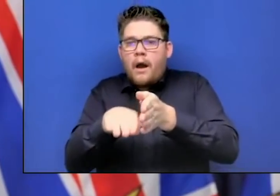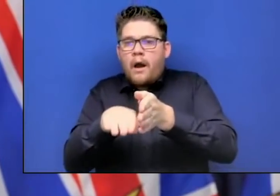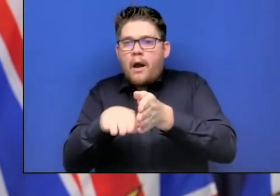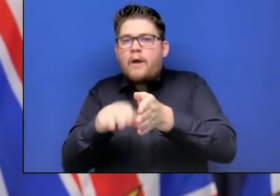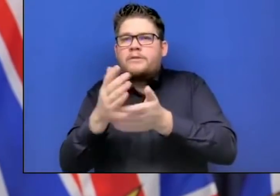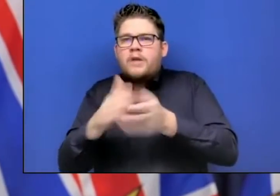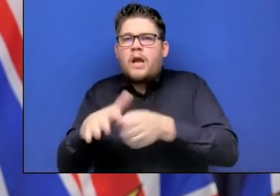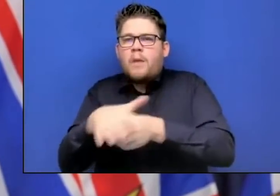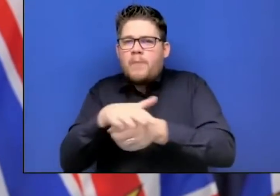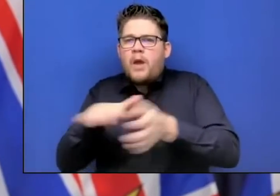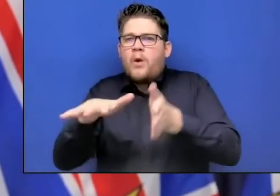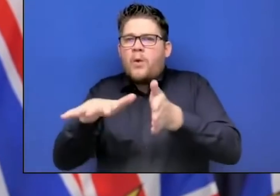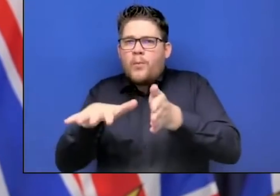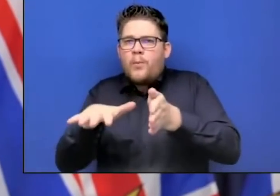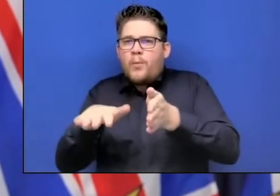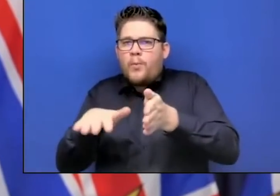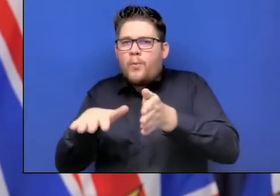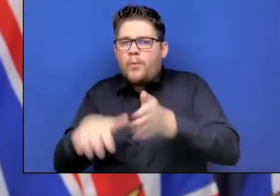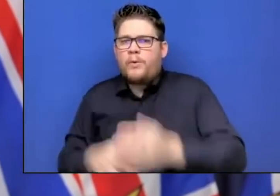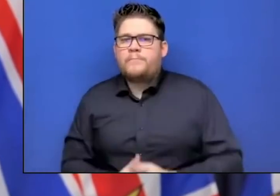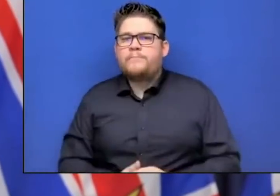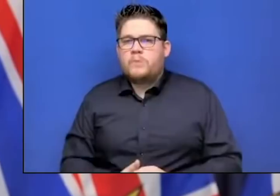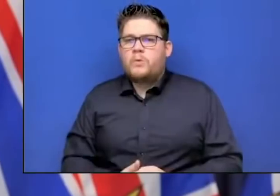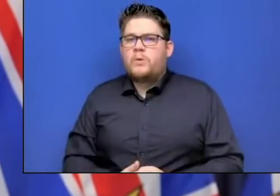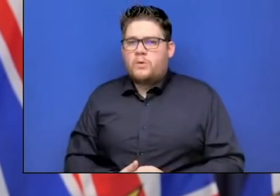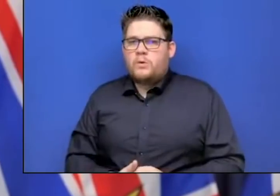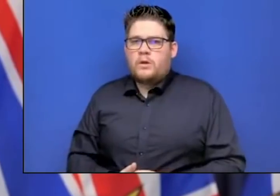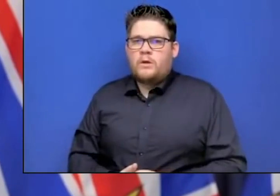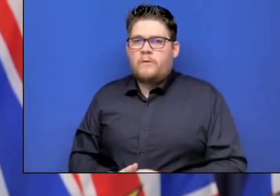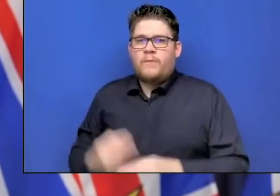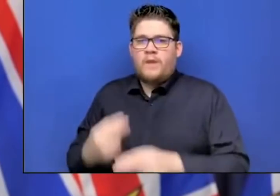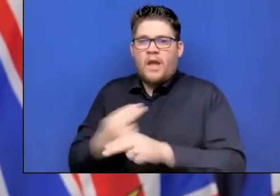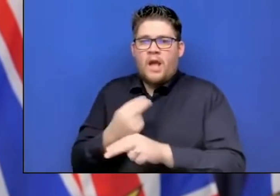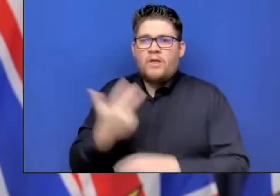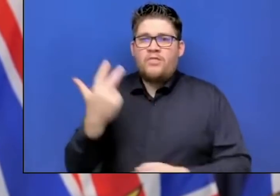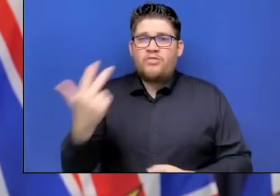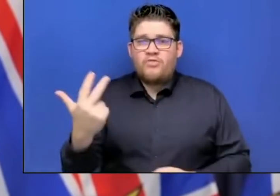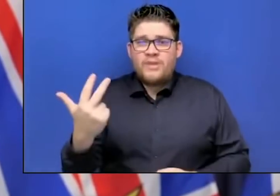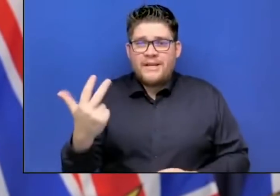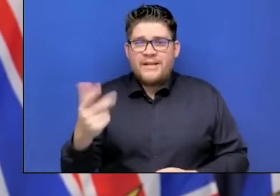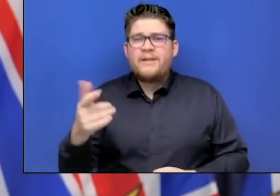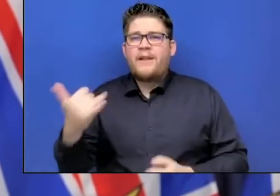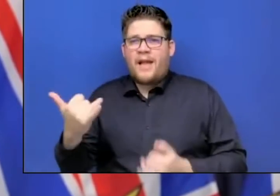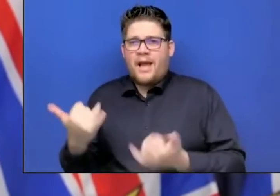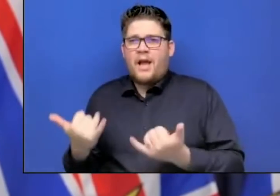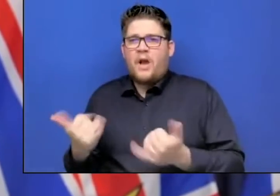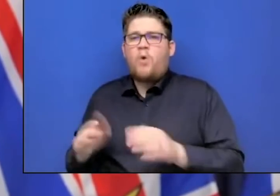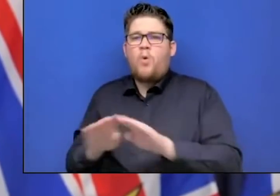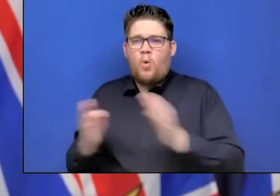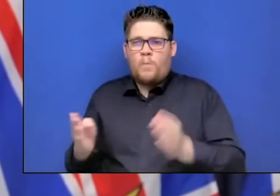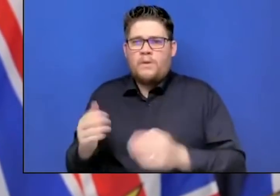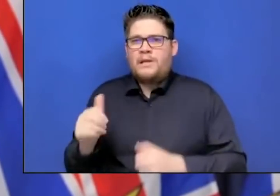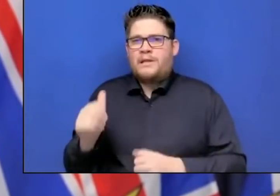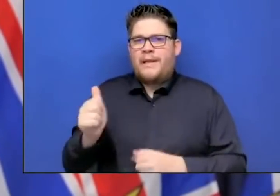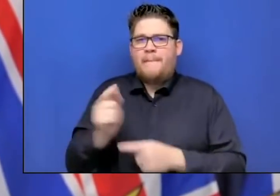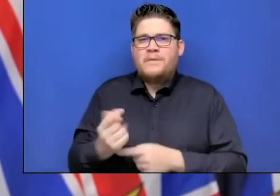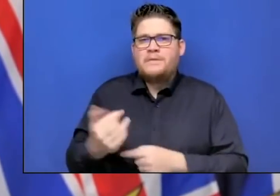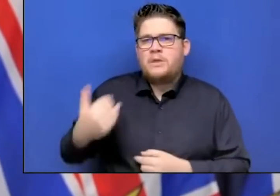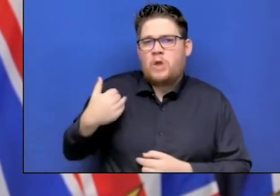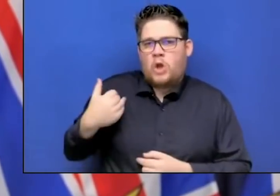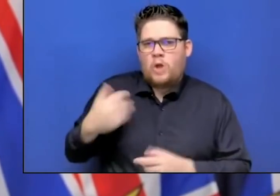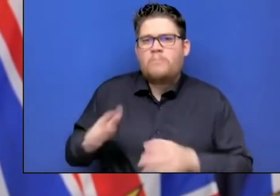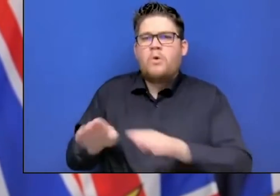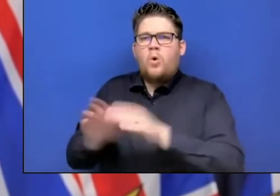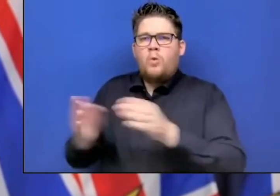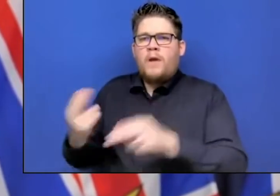storm-affected highway system, we are able to reopen Highway 3, and I believe that was as of 10 or 20 minutes ago.